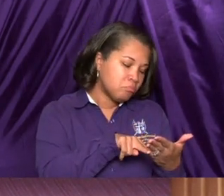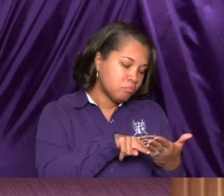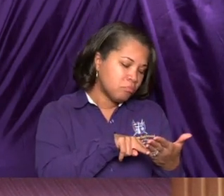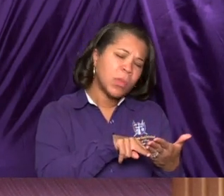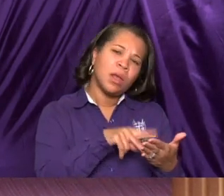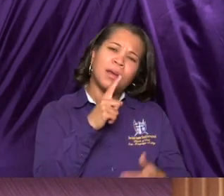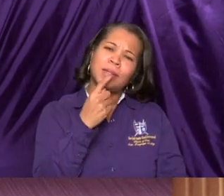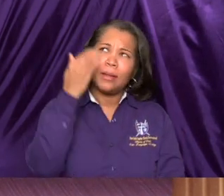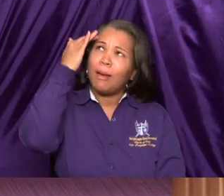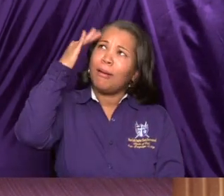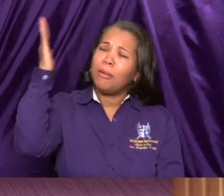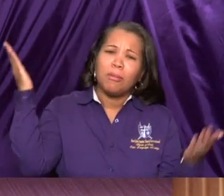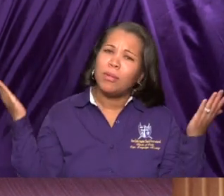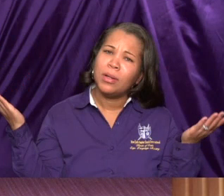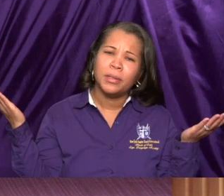And I said, I don't know.